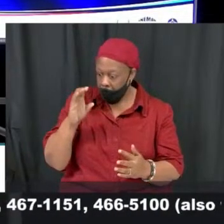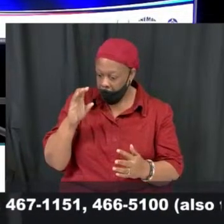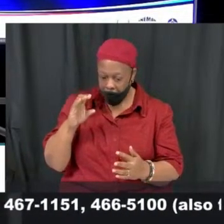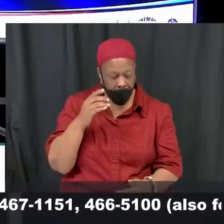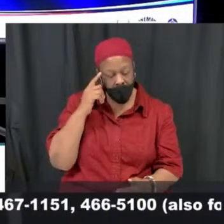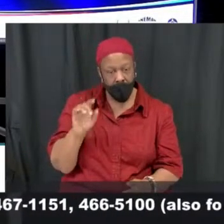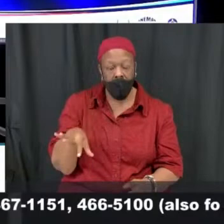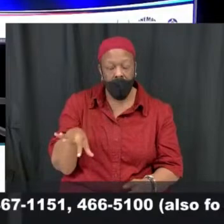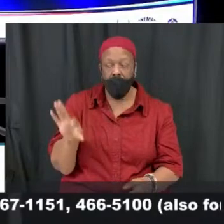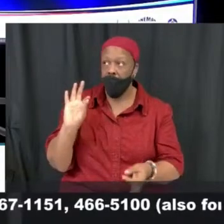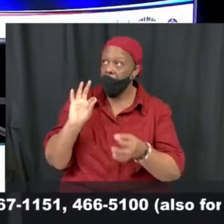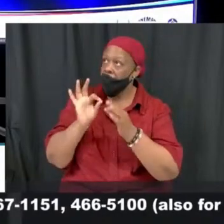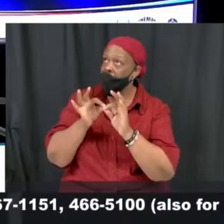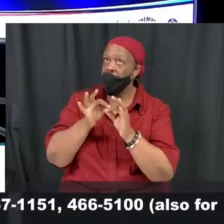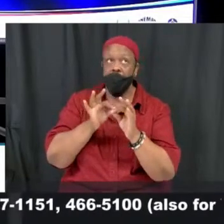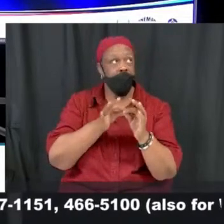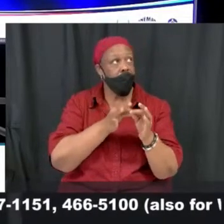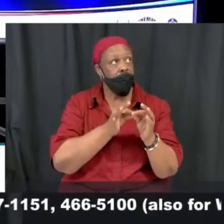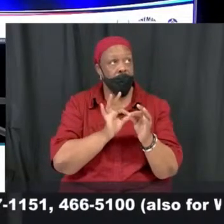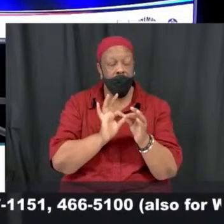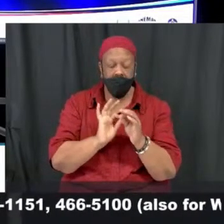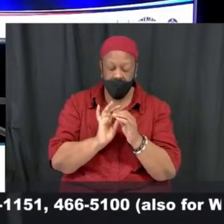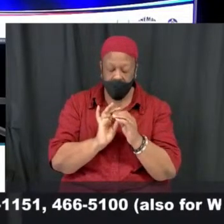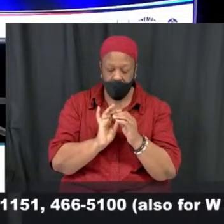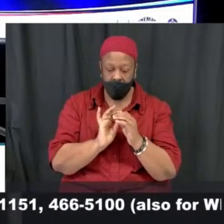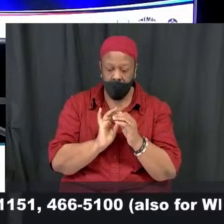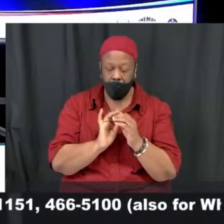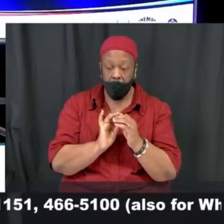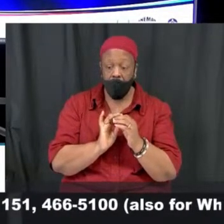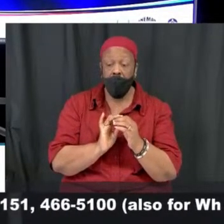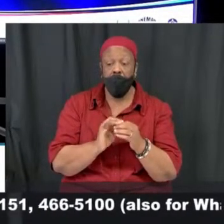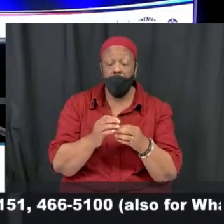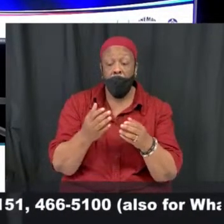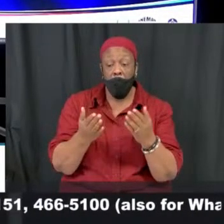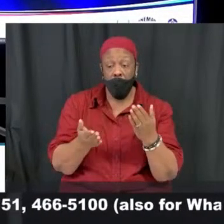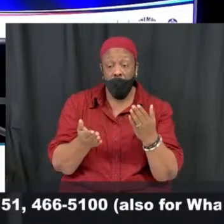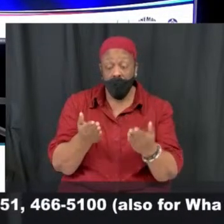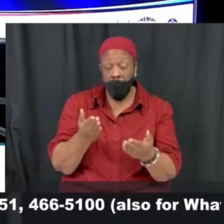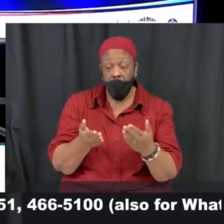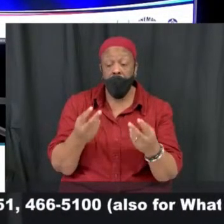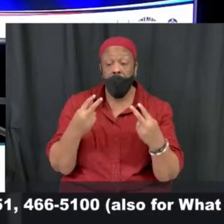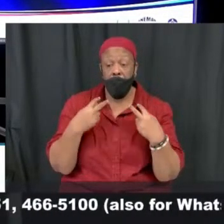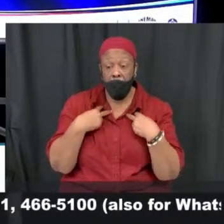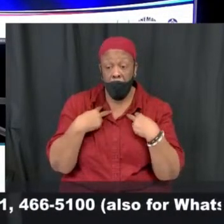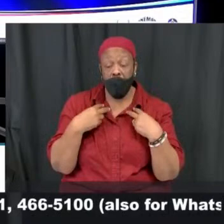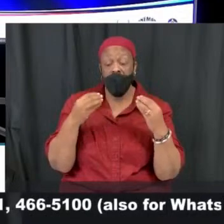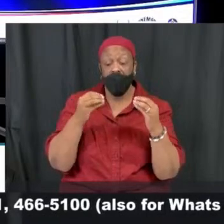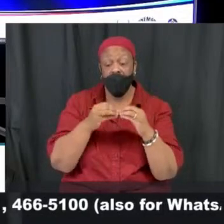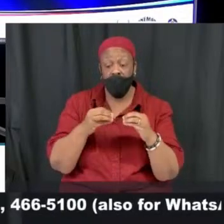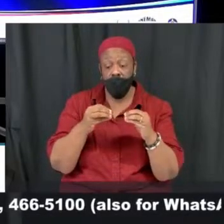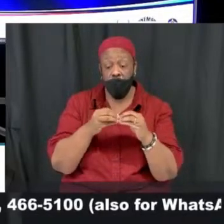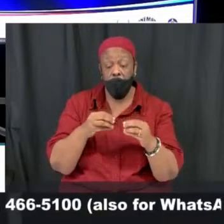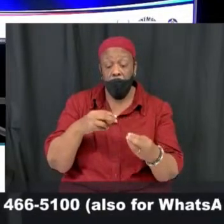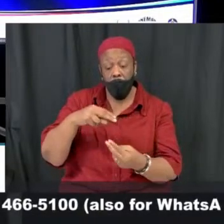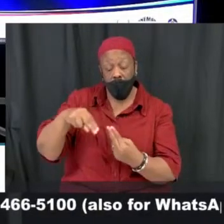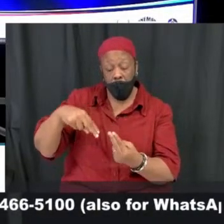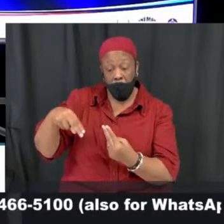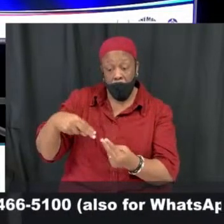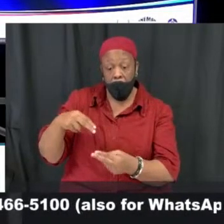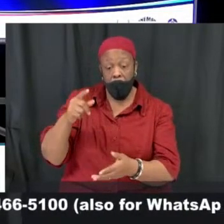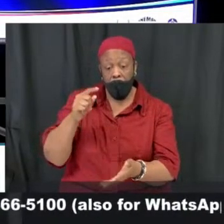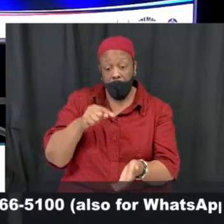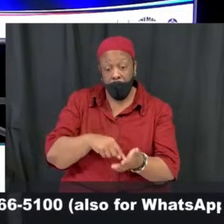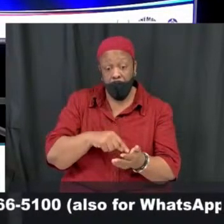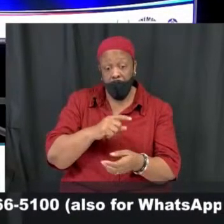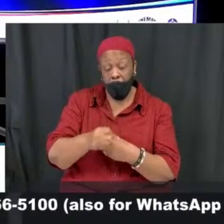60% chance of experiencing a above average season. In this regard, you need to